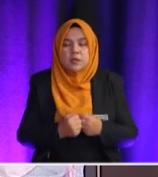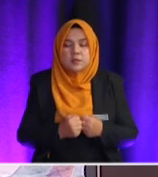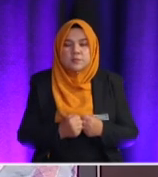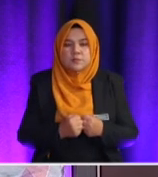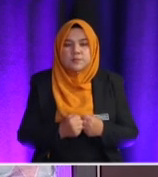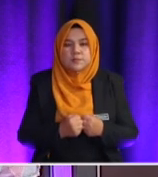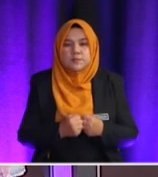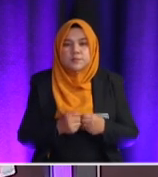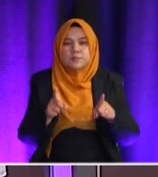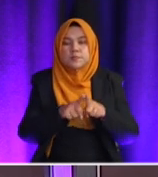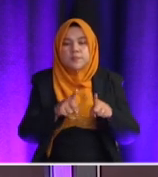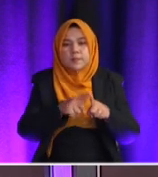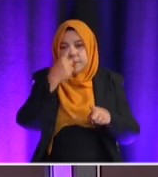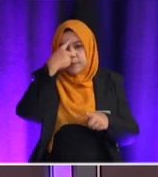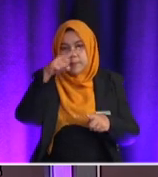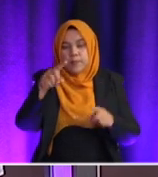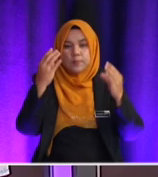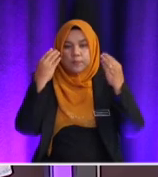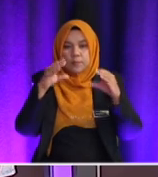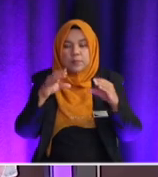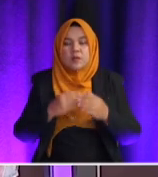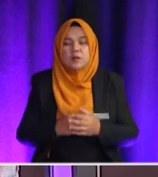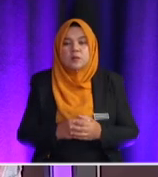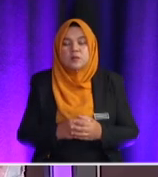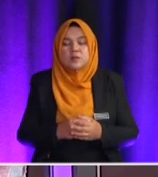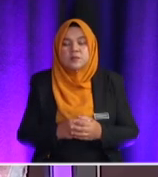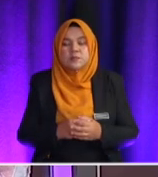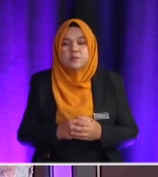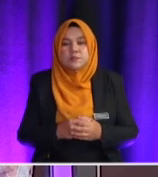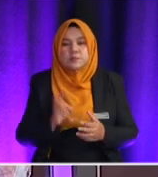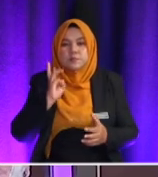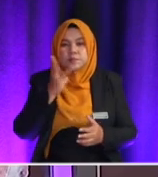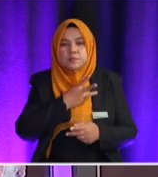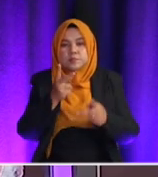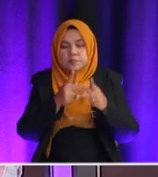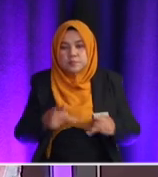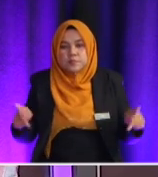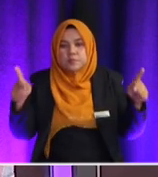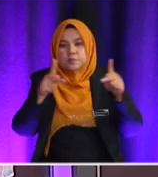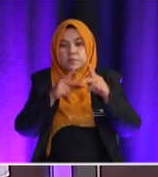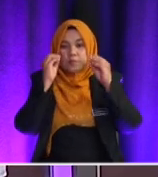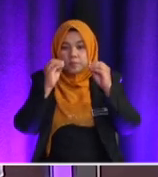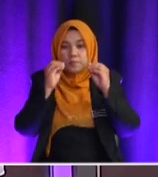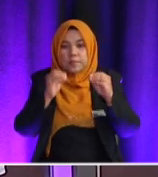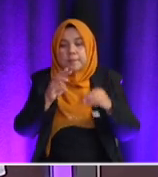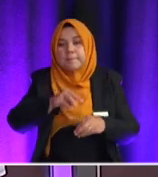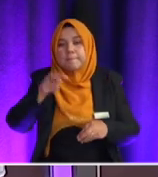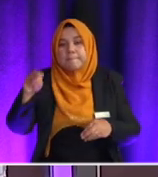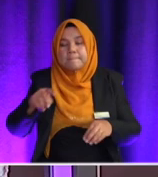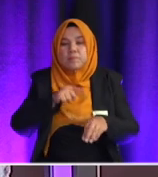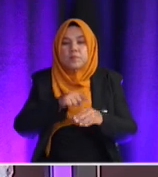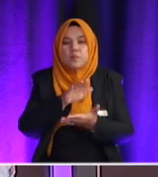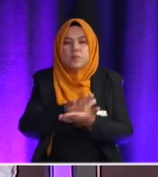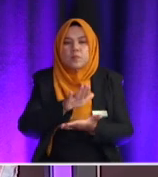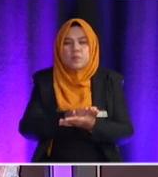as for me, as a teacher, so we need to educate our pupils in the school